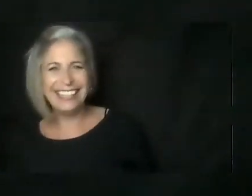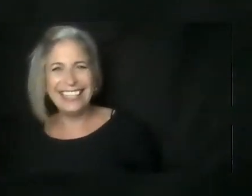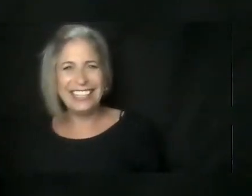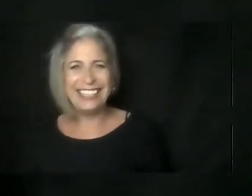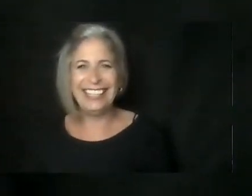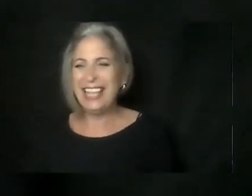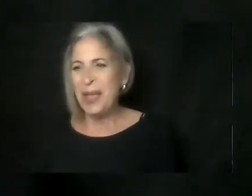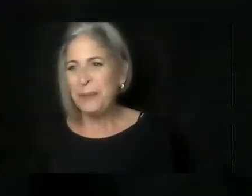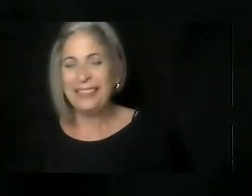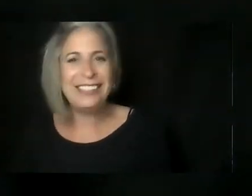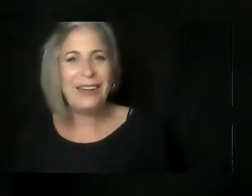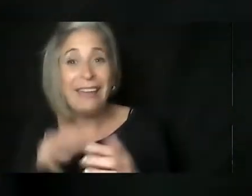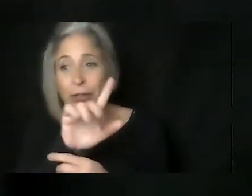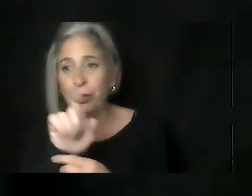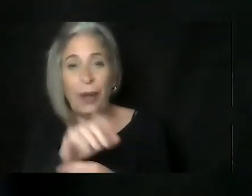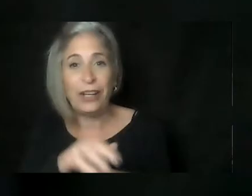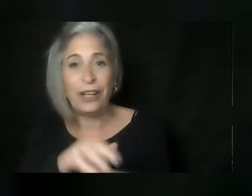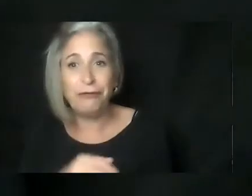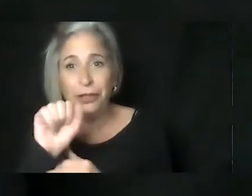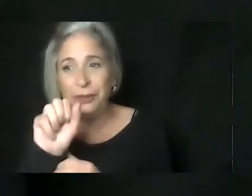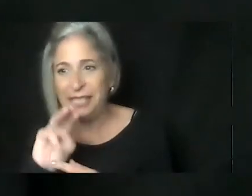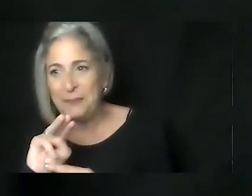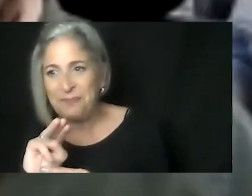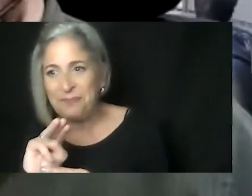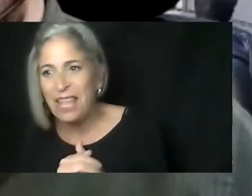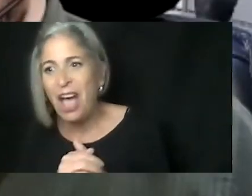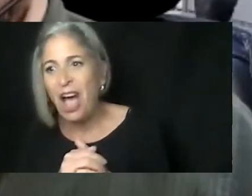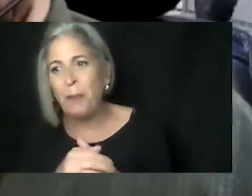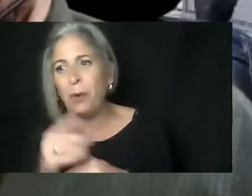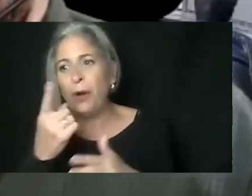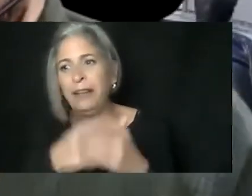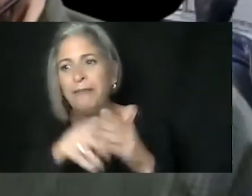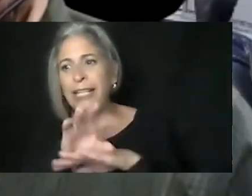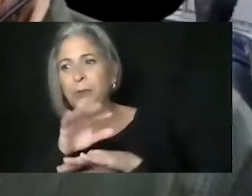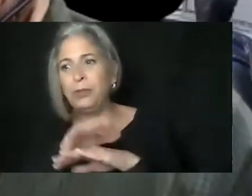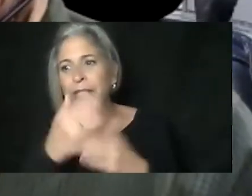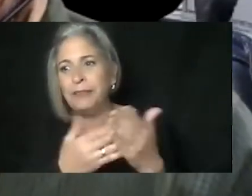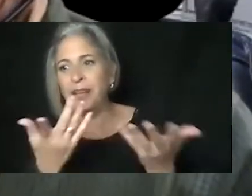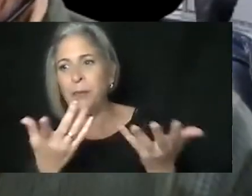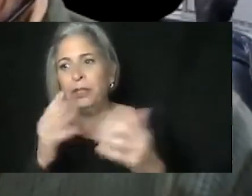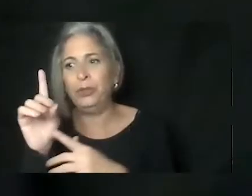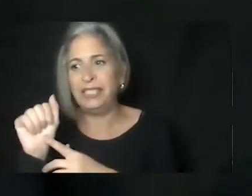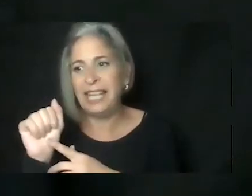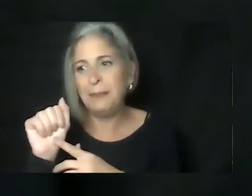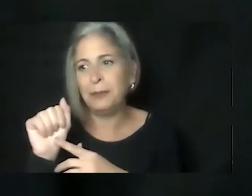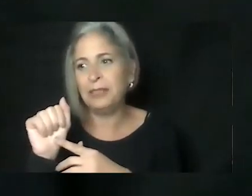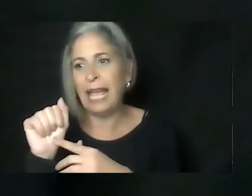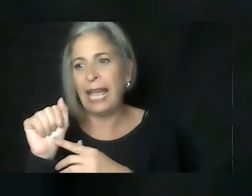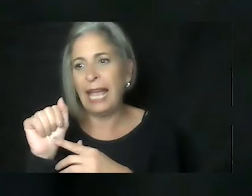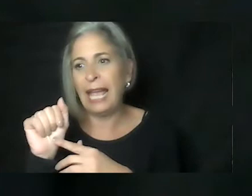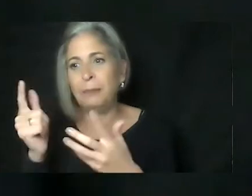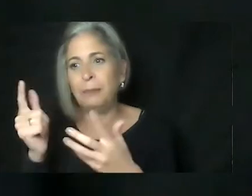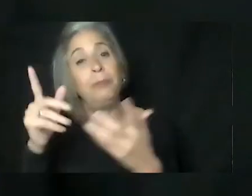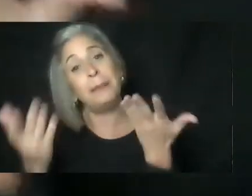Hey. So I have a quick question for you, Sam. What advice would you give someone who's